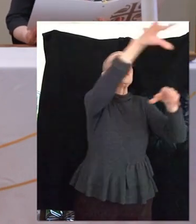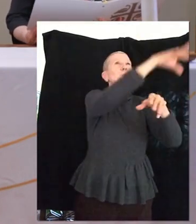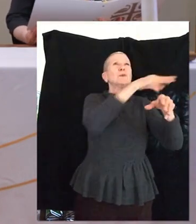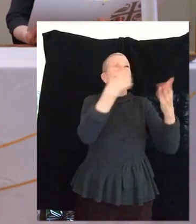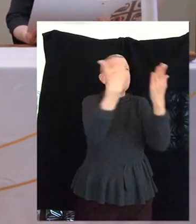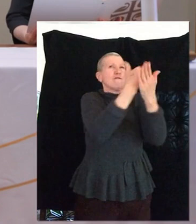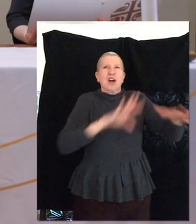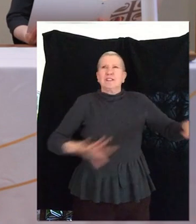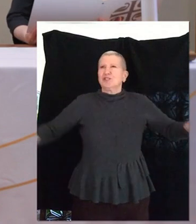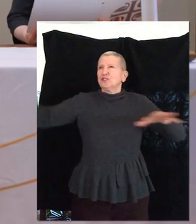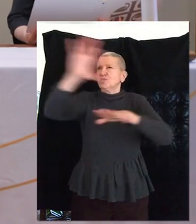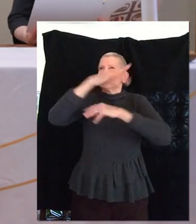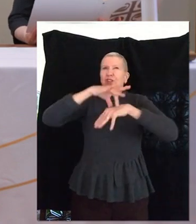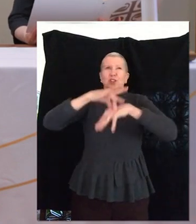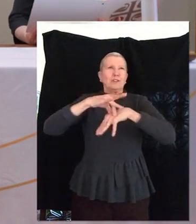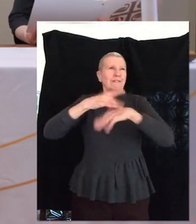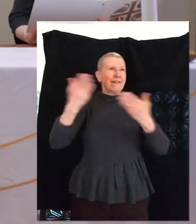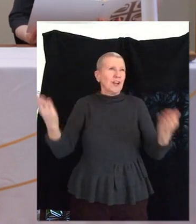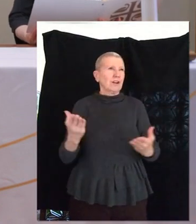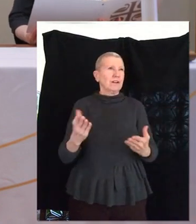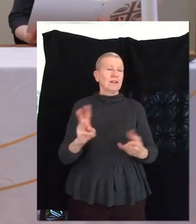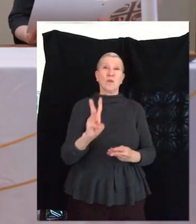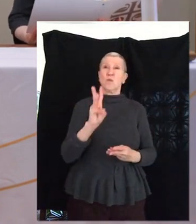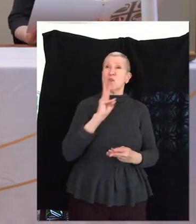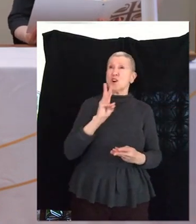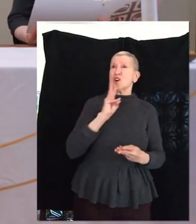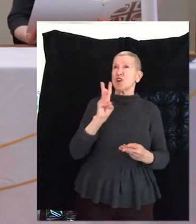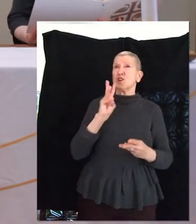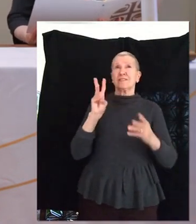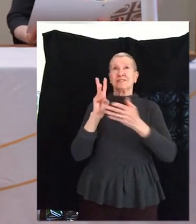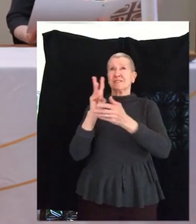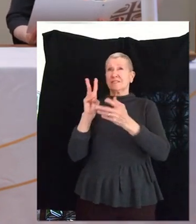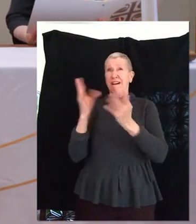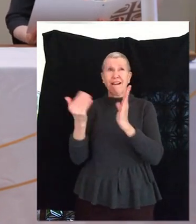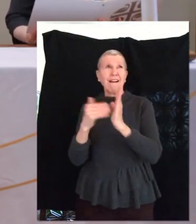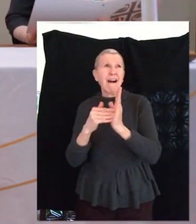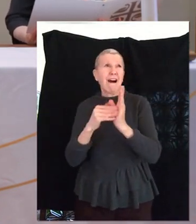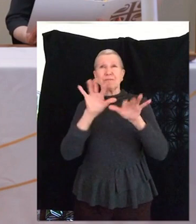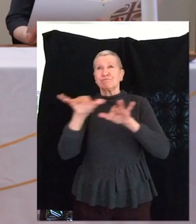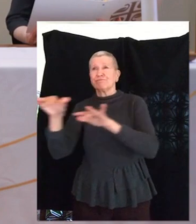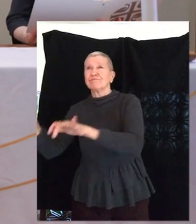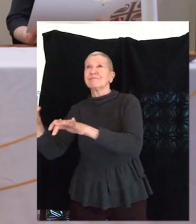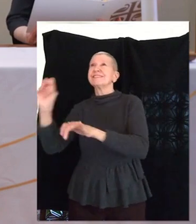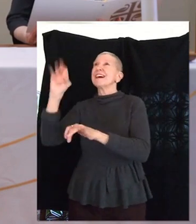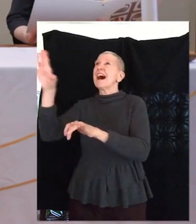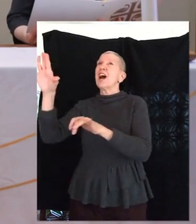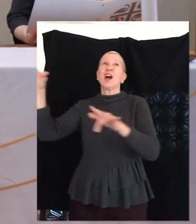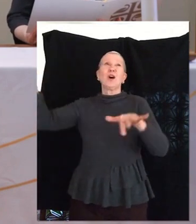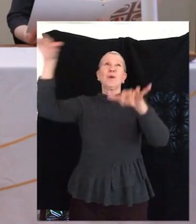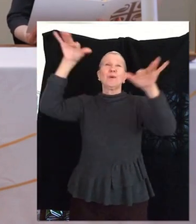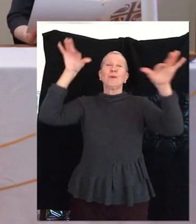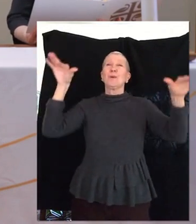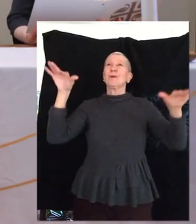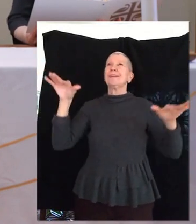creation. Restore the waters, cleanse the air, and provide revitalizing moisture